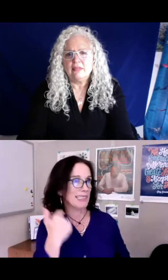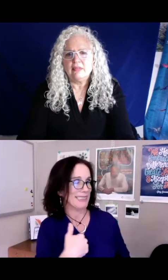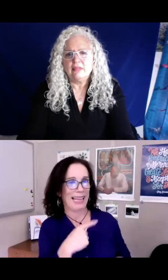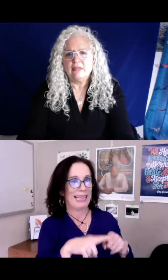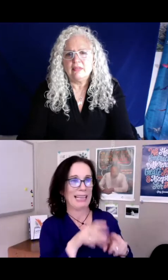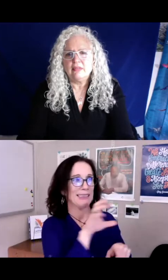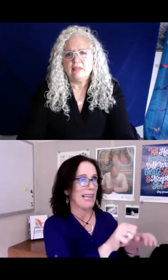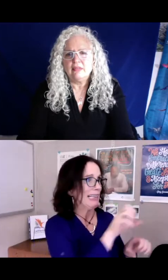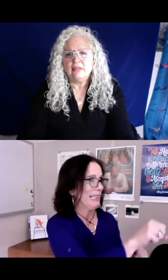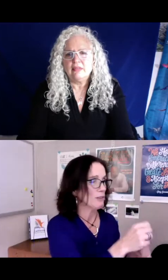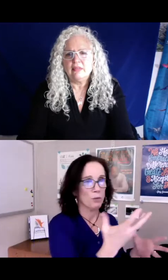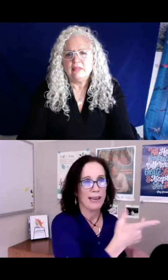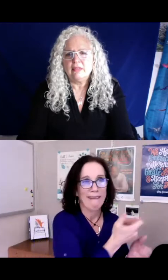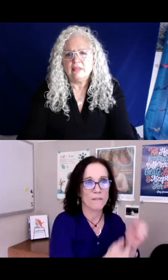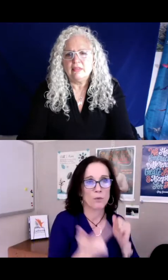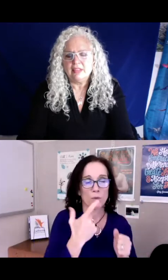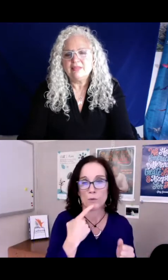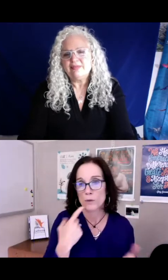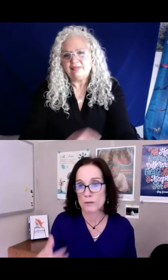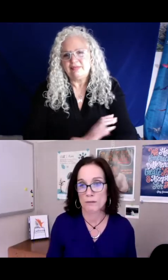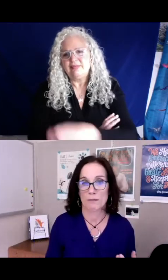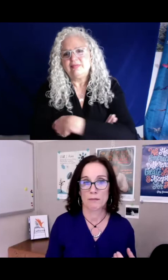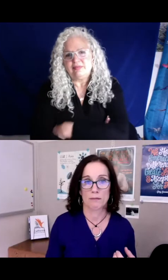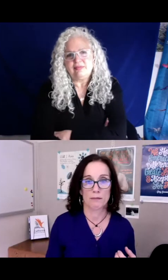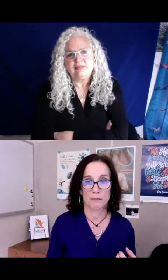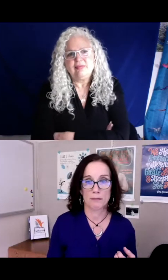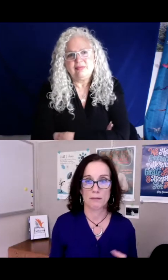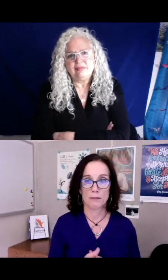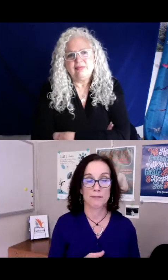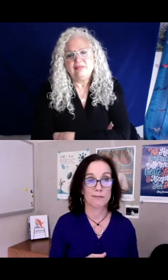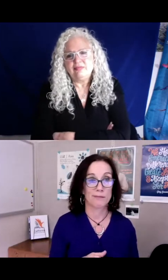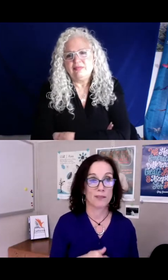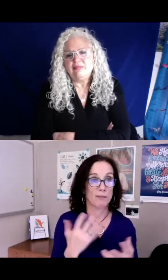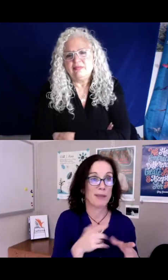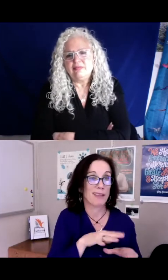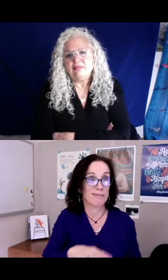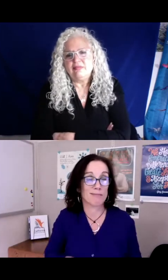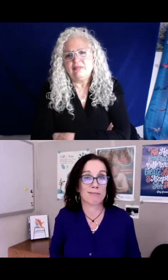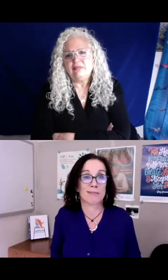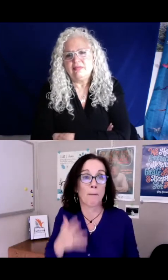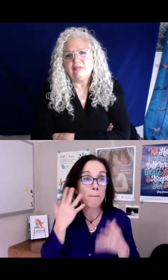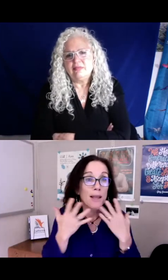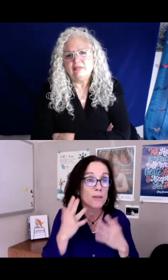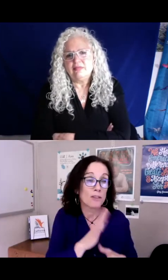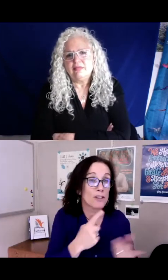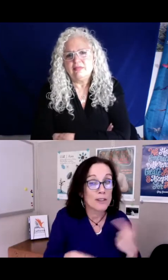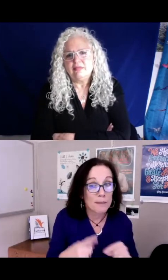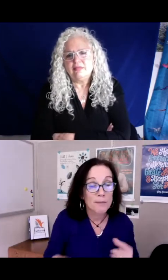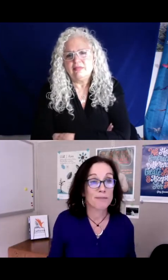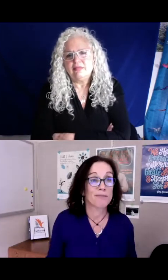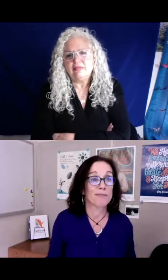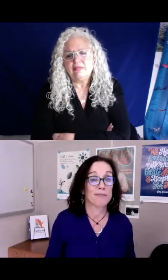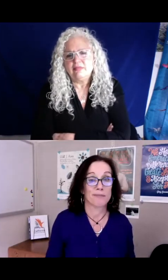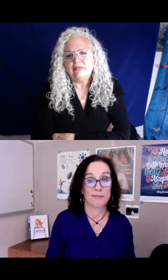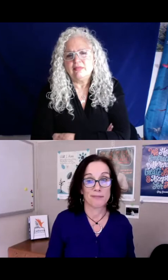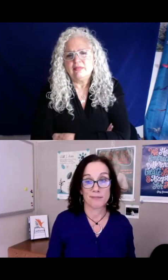different. I'm less than because I can't catch everything, can't catch what everyone is saying. They might, you know,